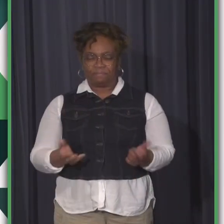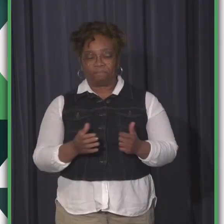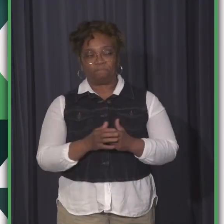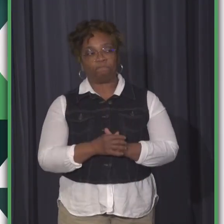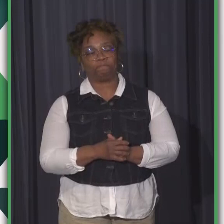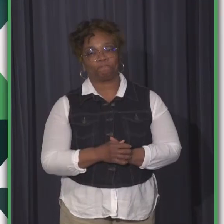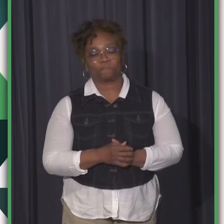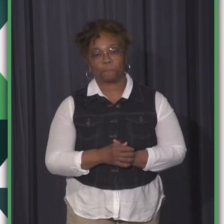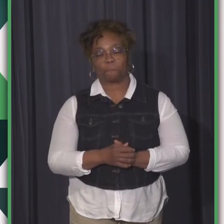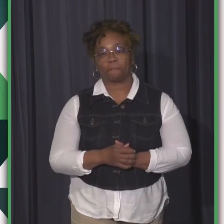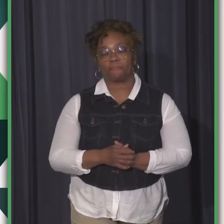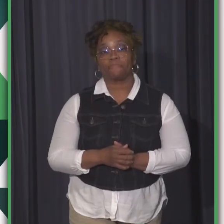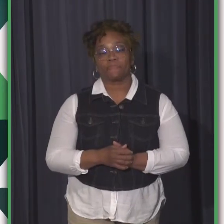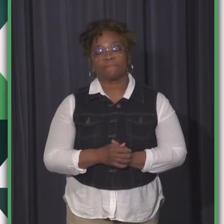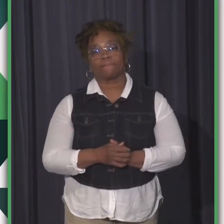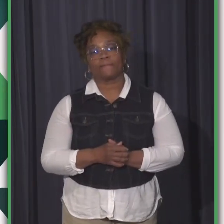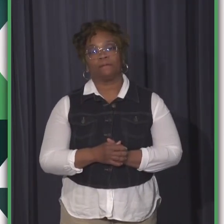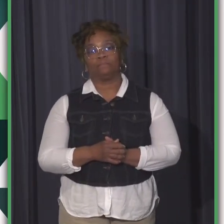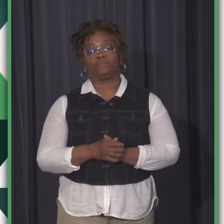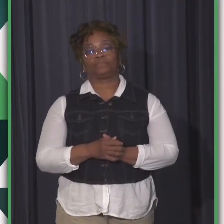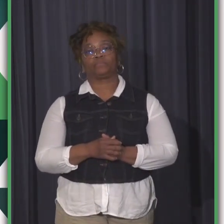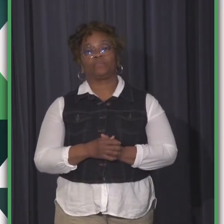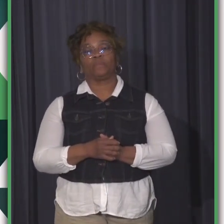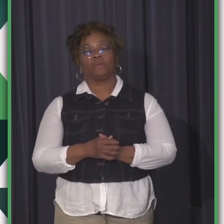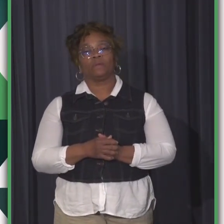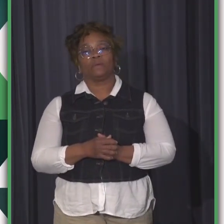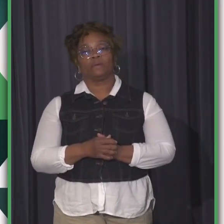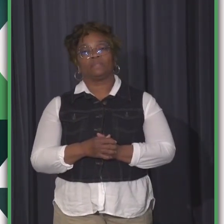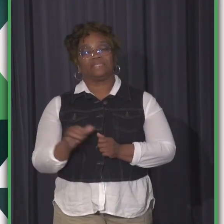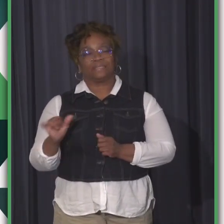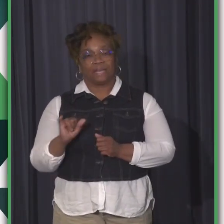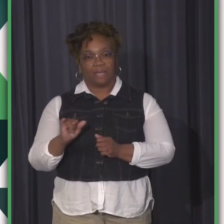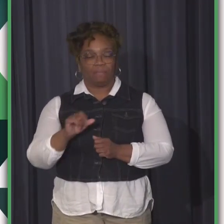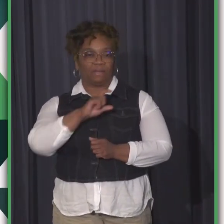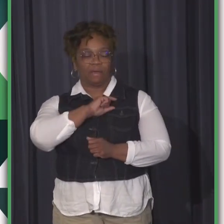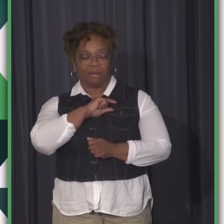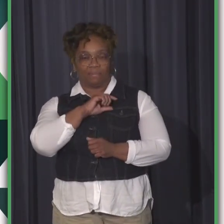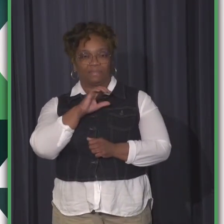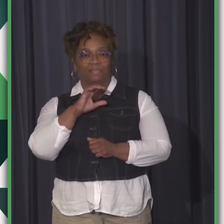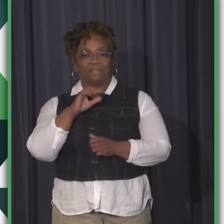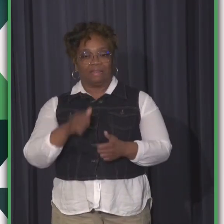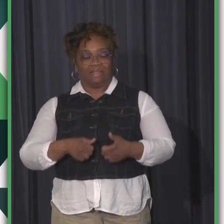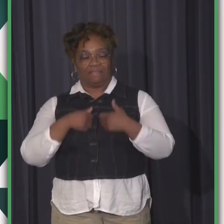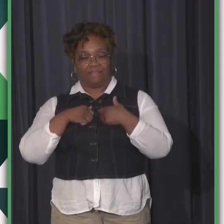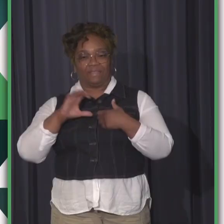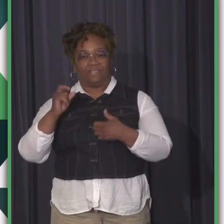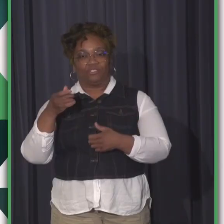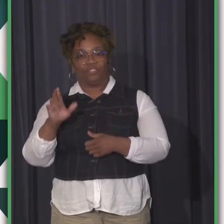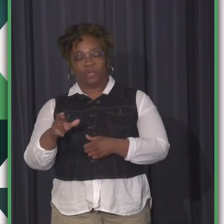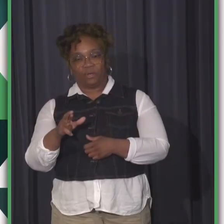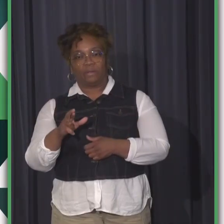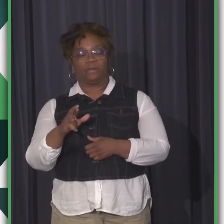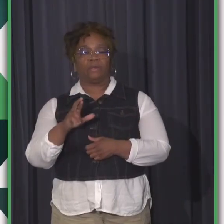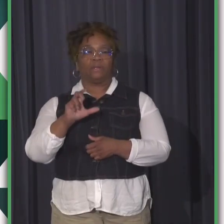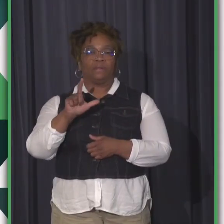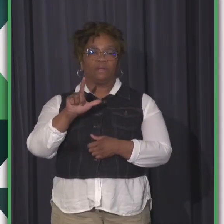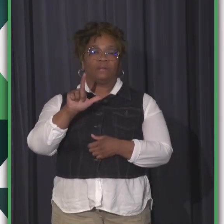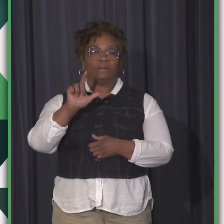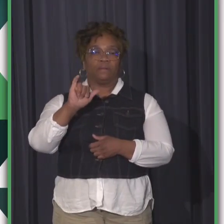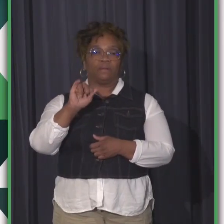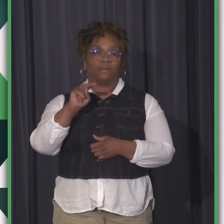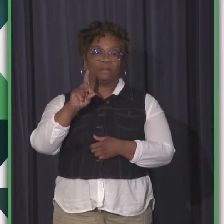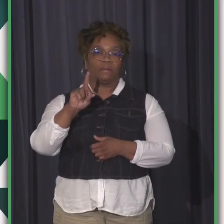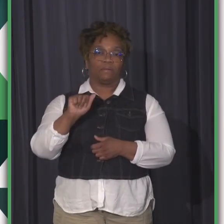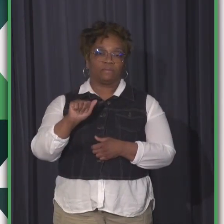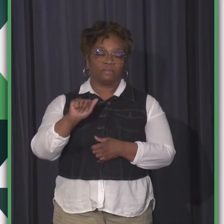concerning officers that's in these shelters, Linda Bernard asked, are you guys doing any psych evaluation? It's a